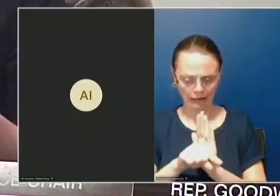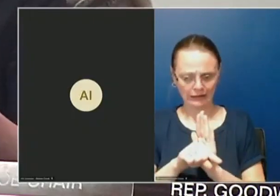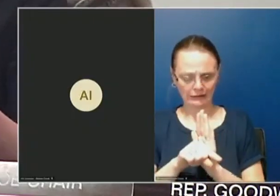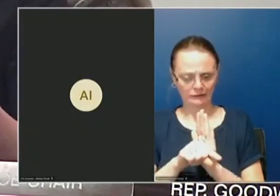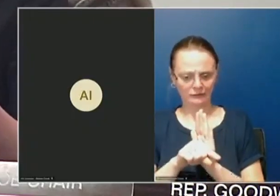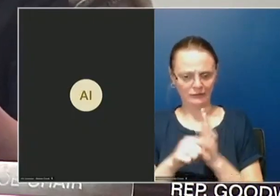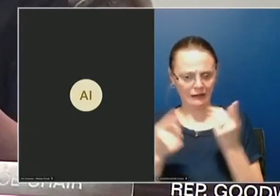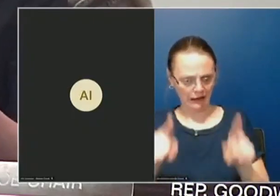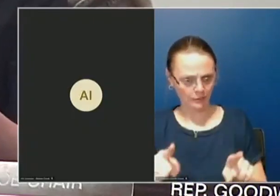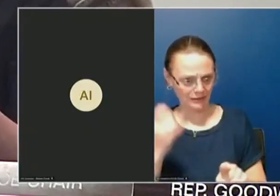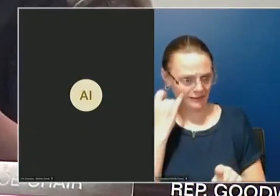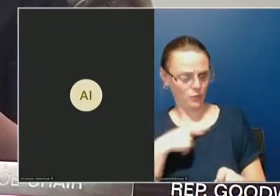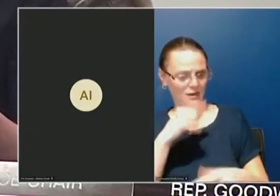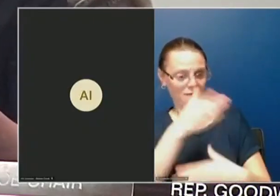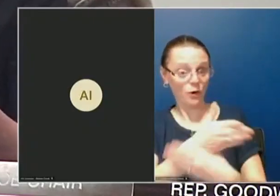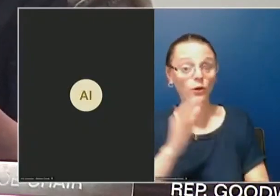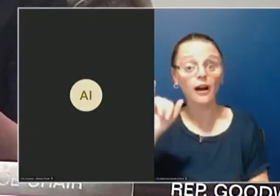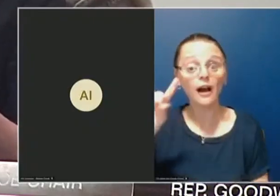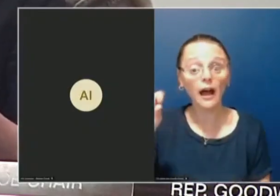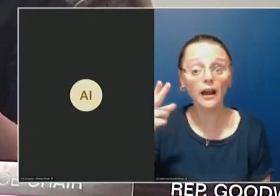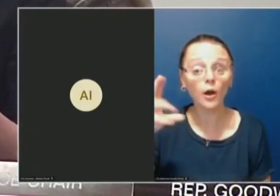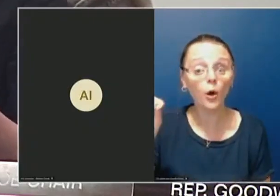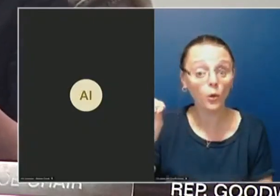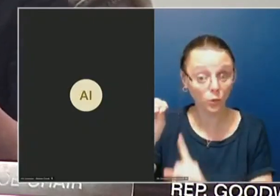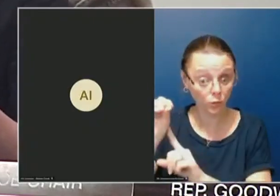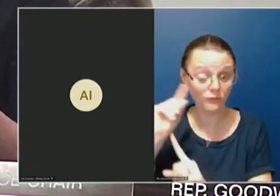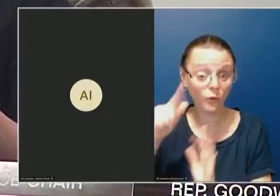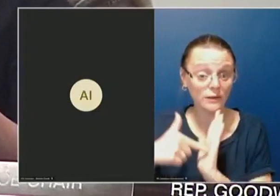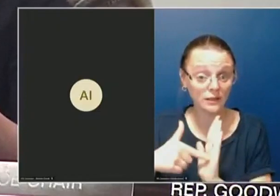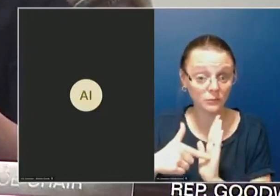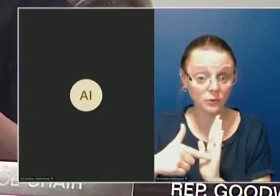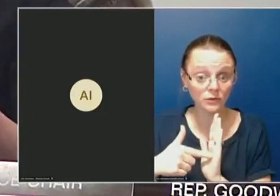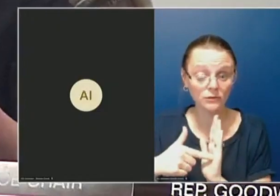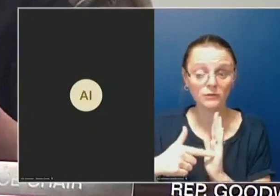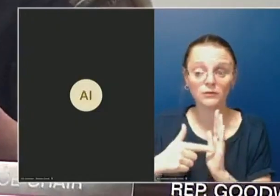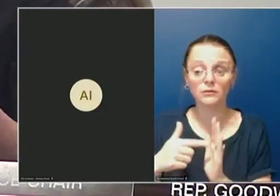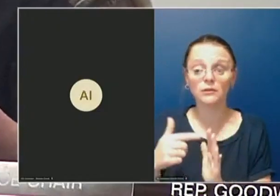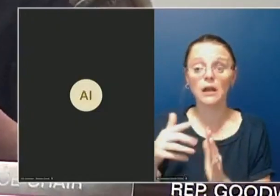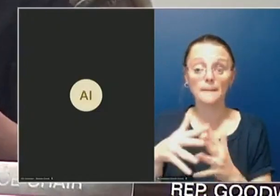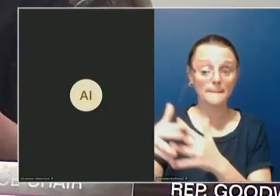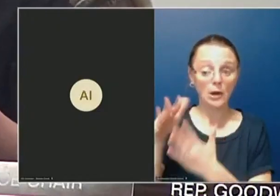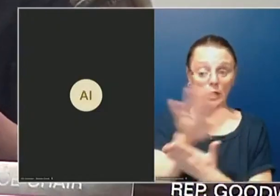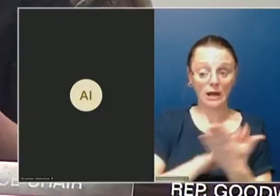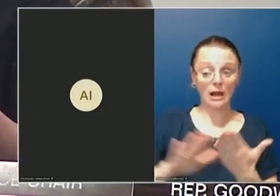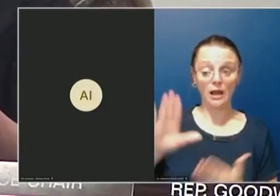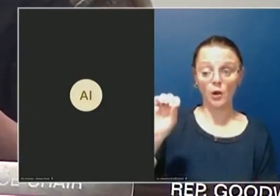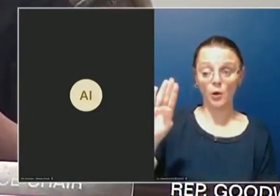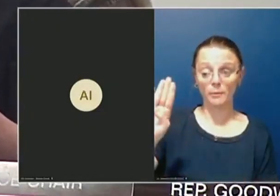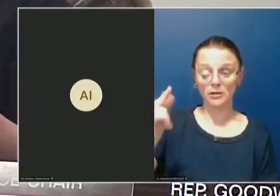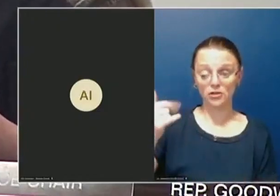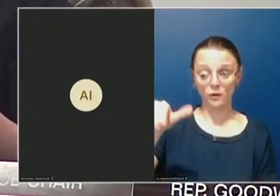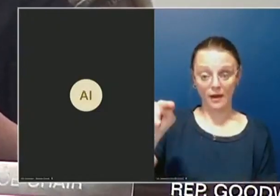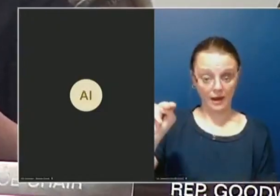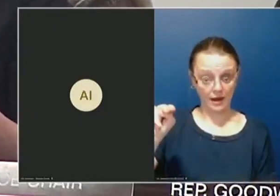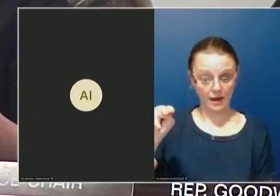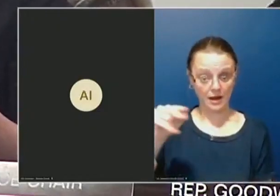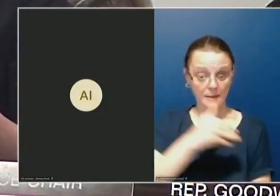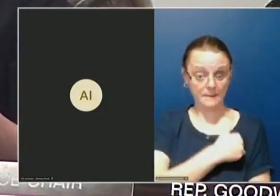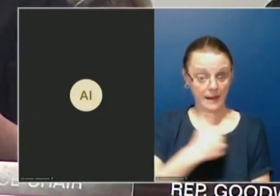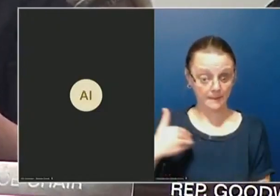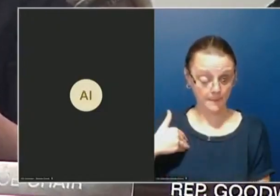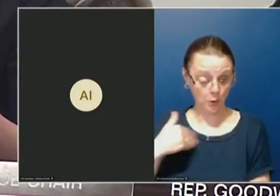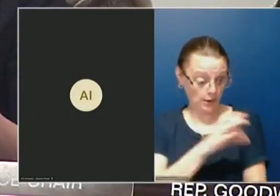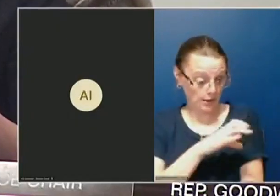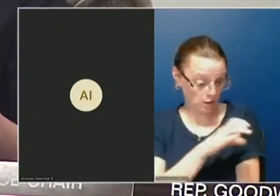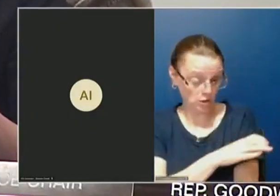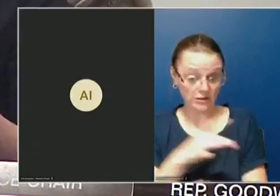Idaho, there will be no further American College of OBGYN member clinicians available to